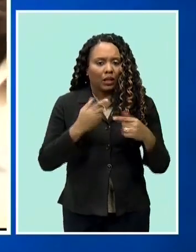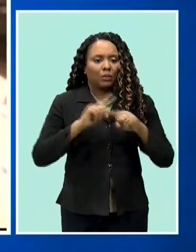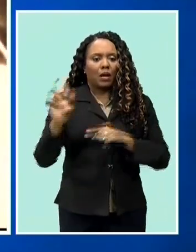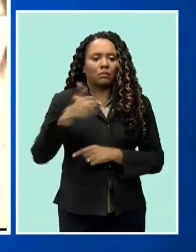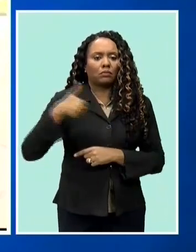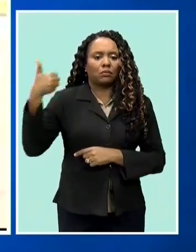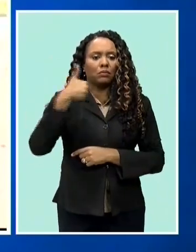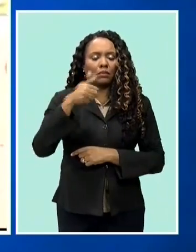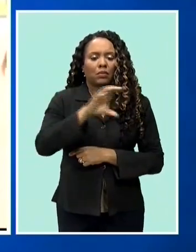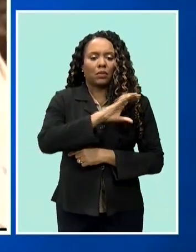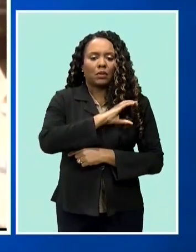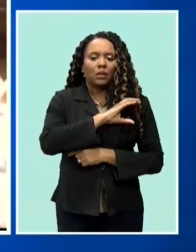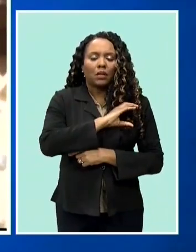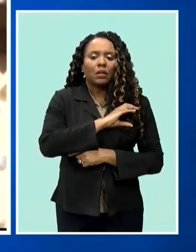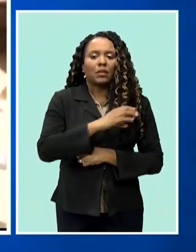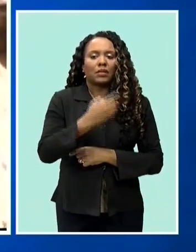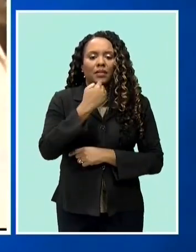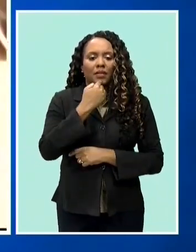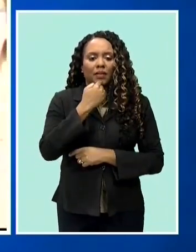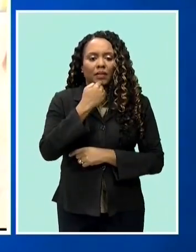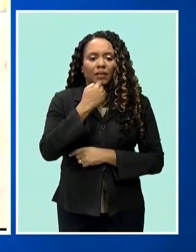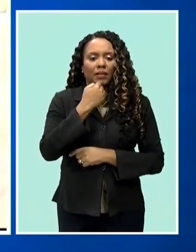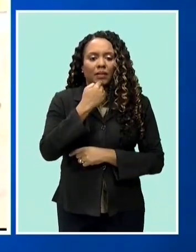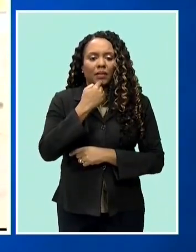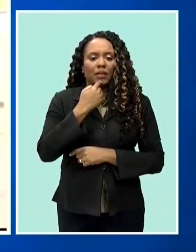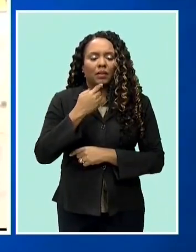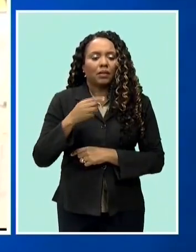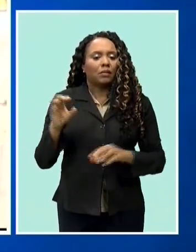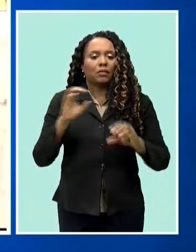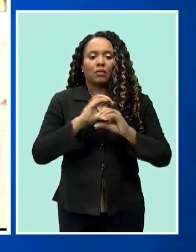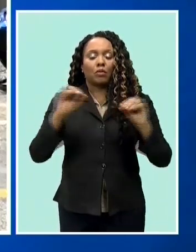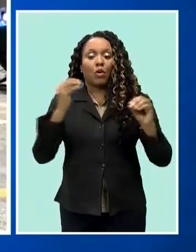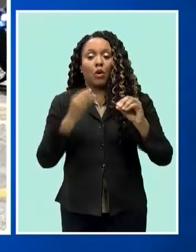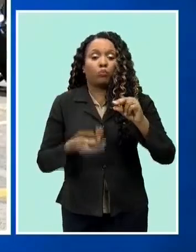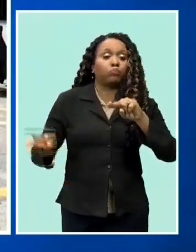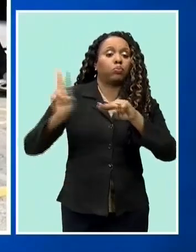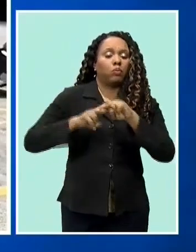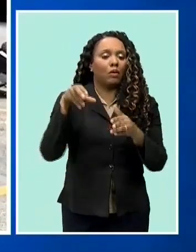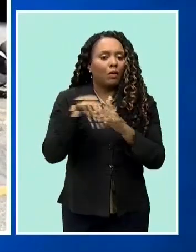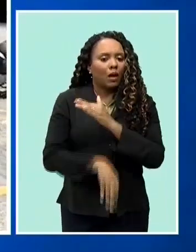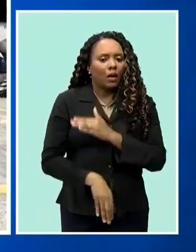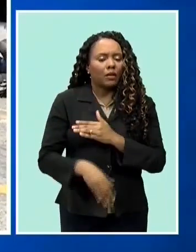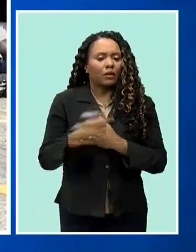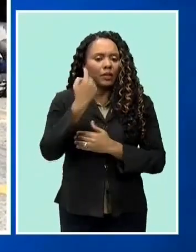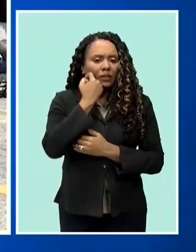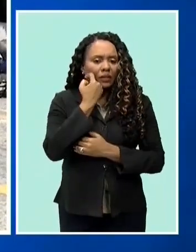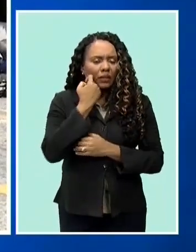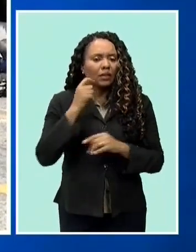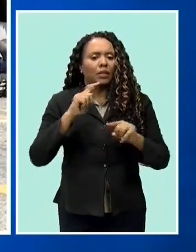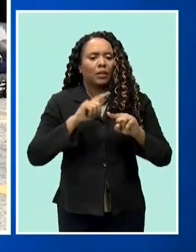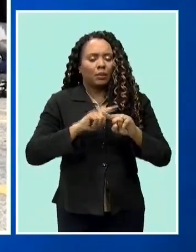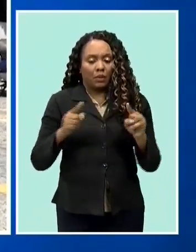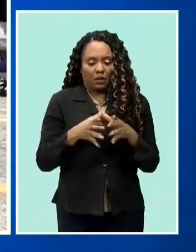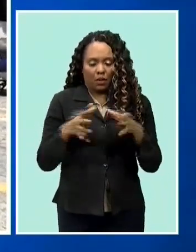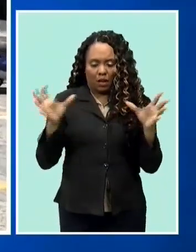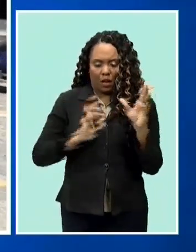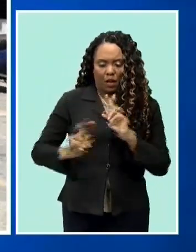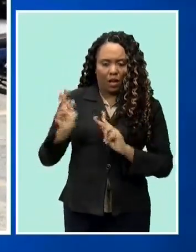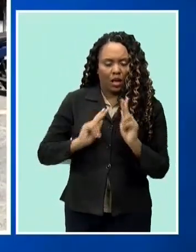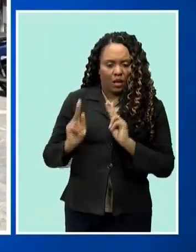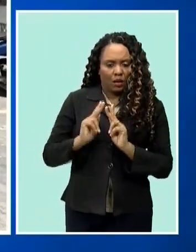Leslie James last month who stated that there was no spike in crimes. In recent times, money changers have been